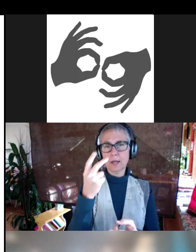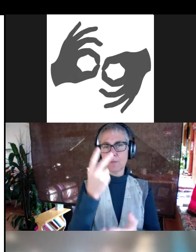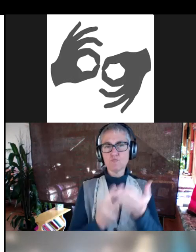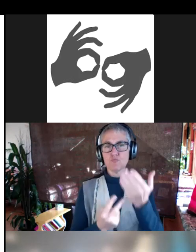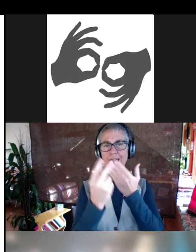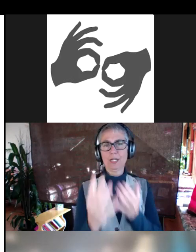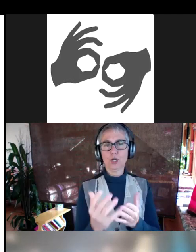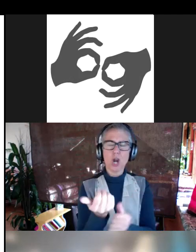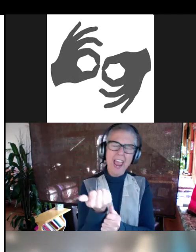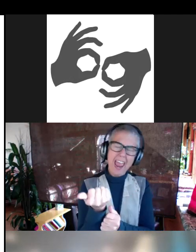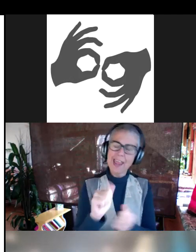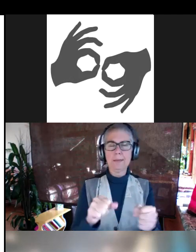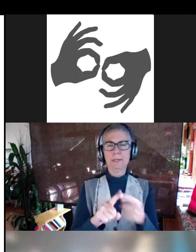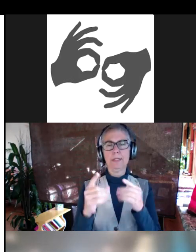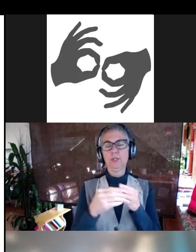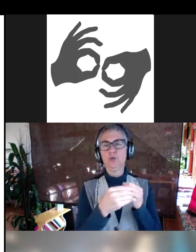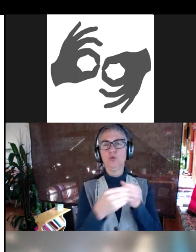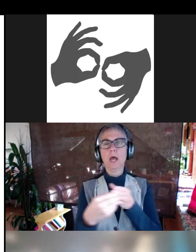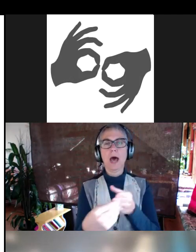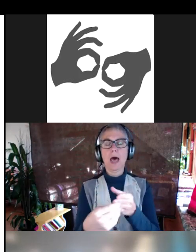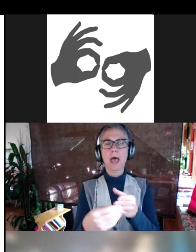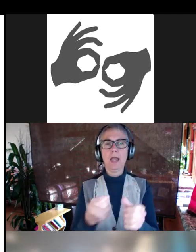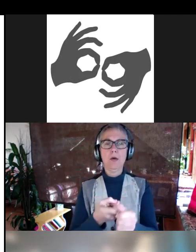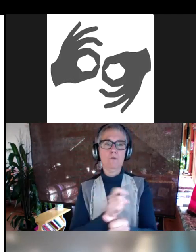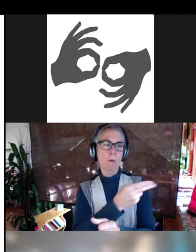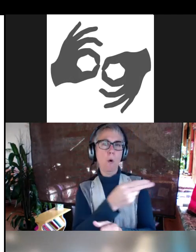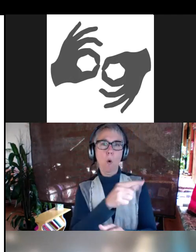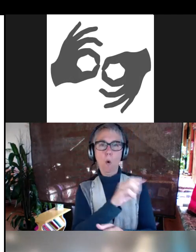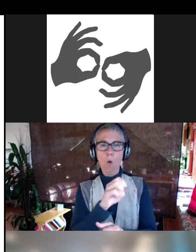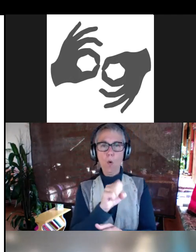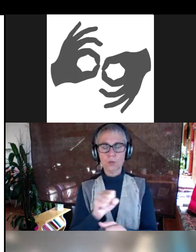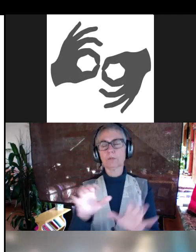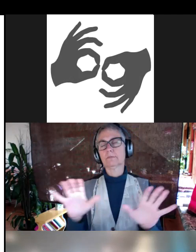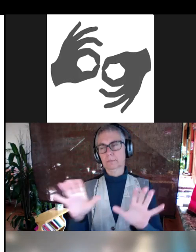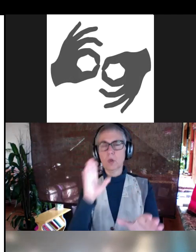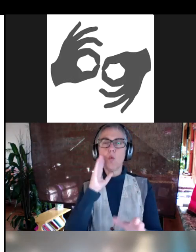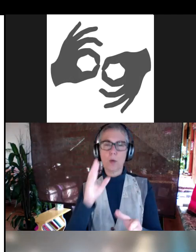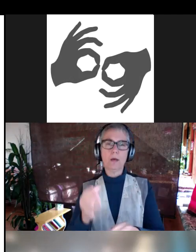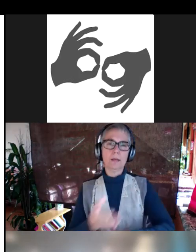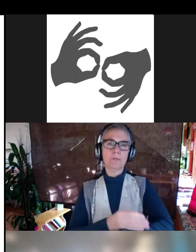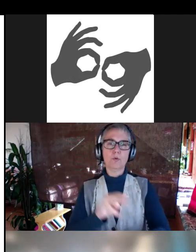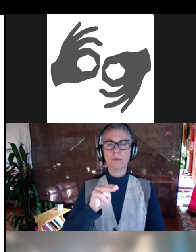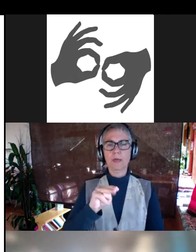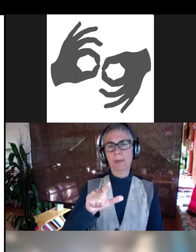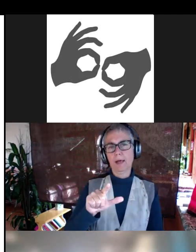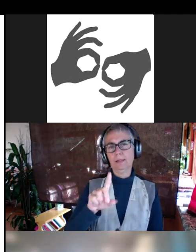slightest ability to kind of guide us away from these holes can improve MLDE results.